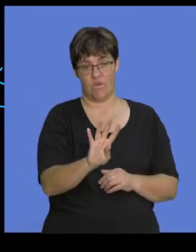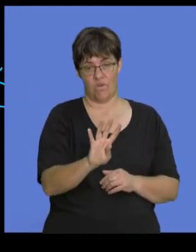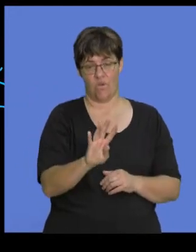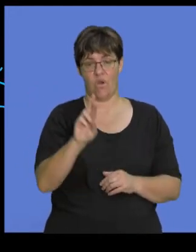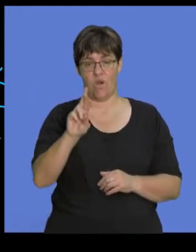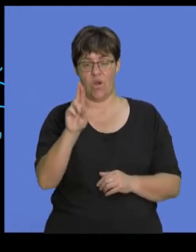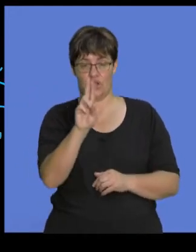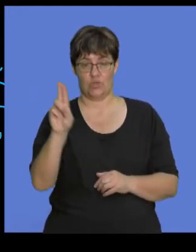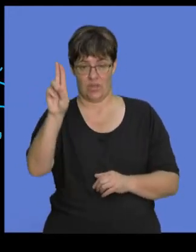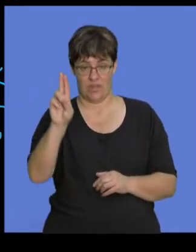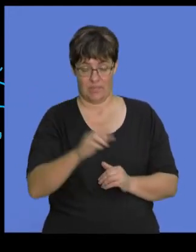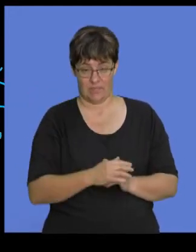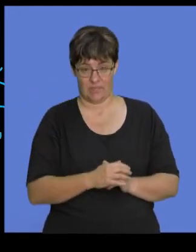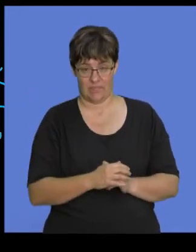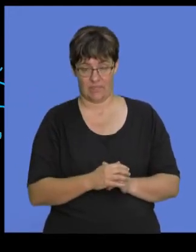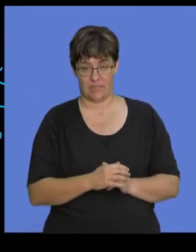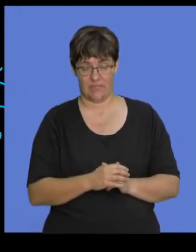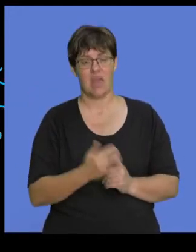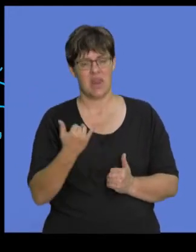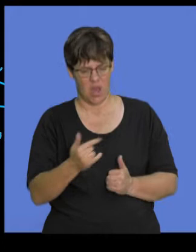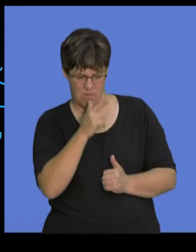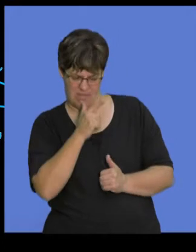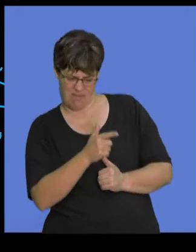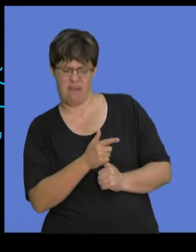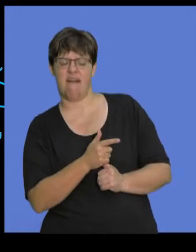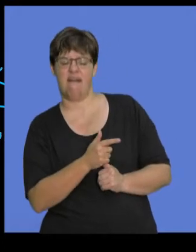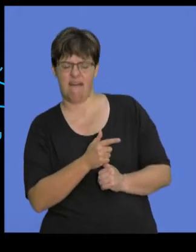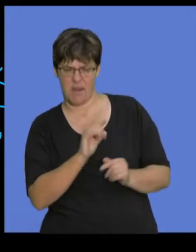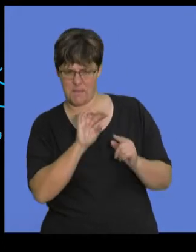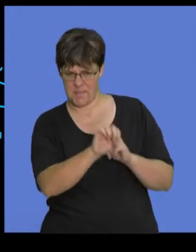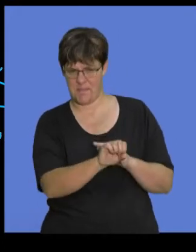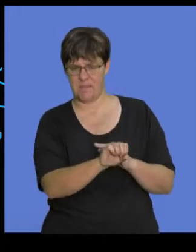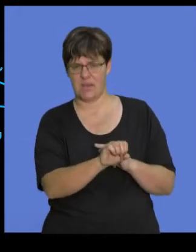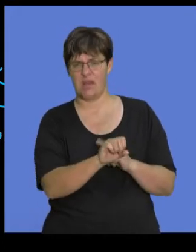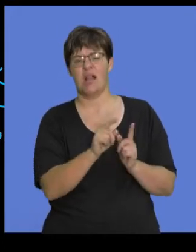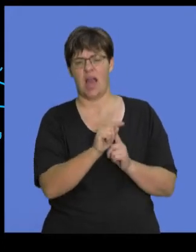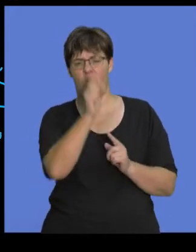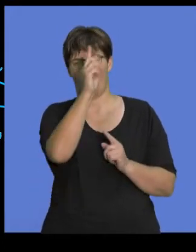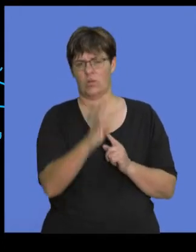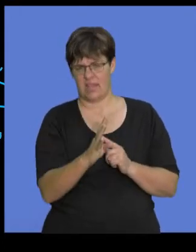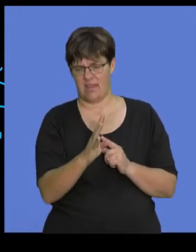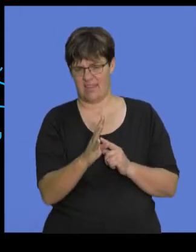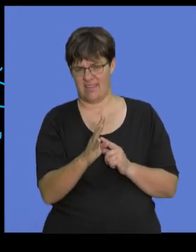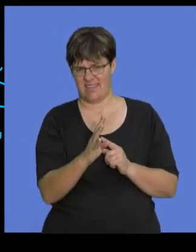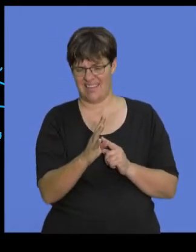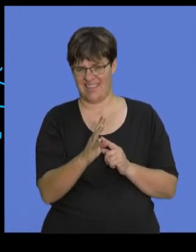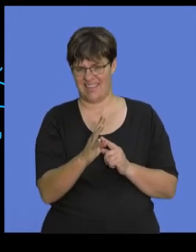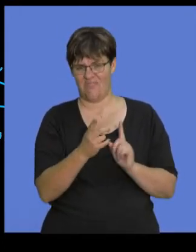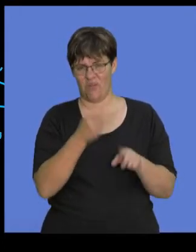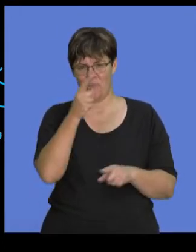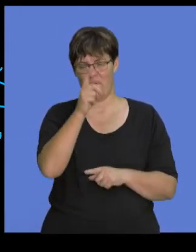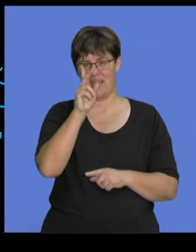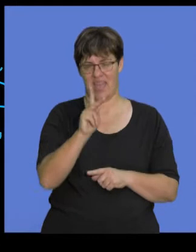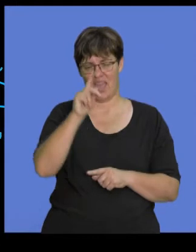over 4r squared, right? Immediately I can tell, okay, now this is like a quarter